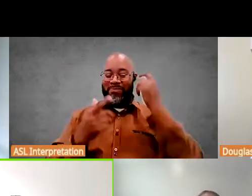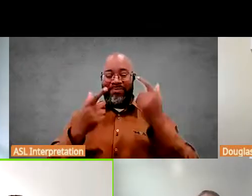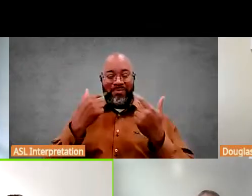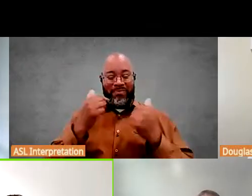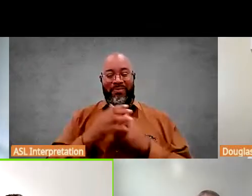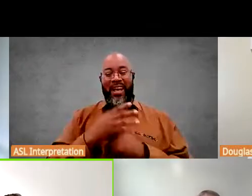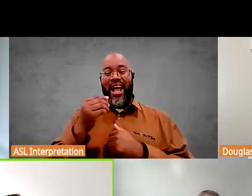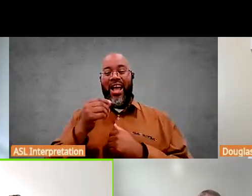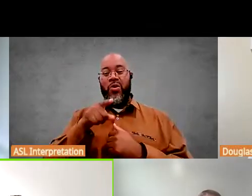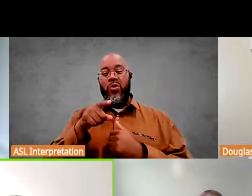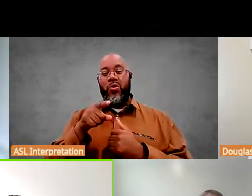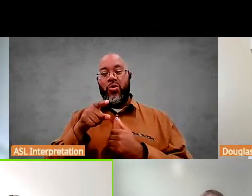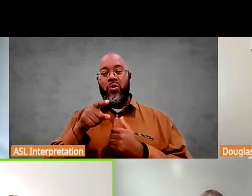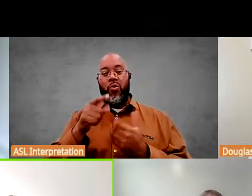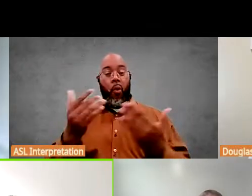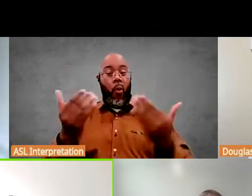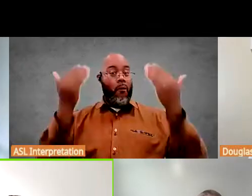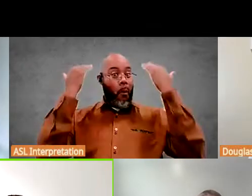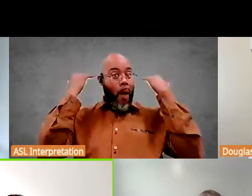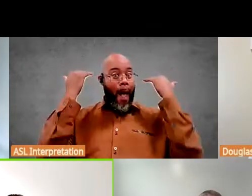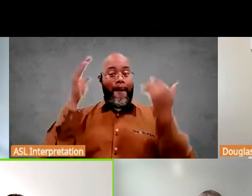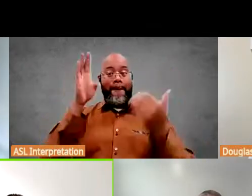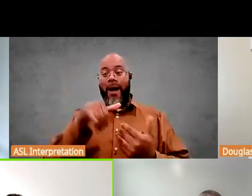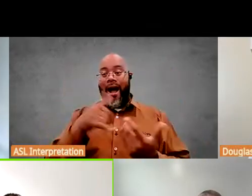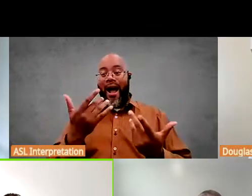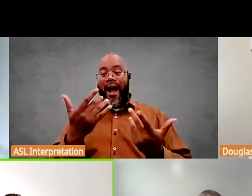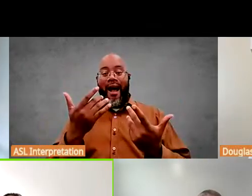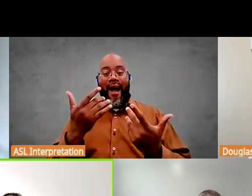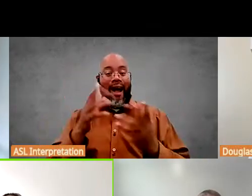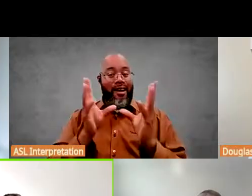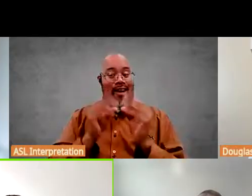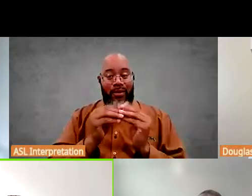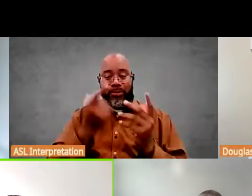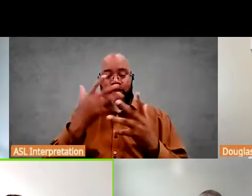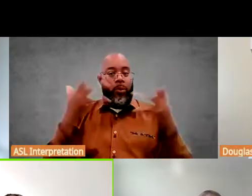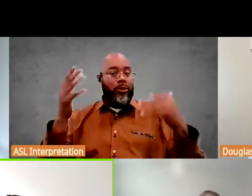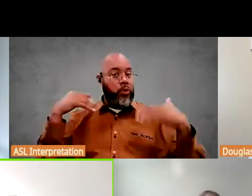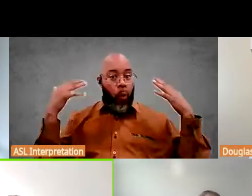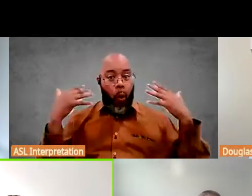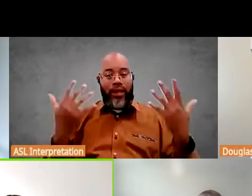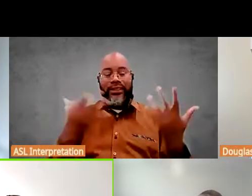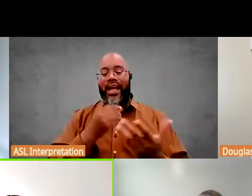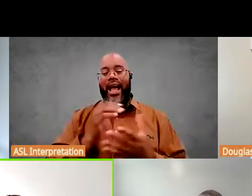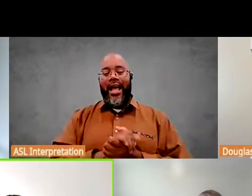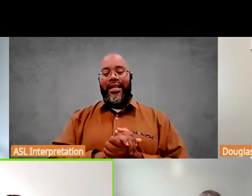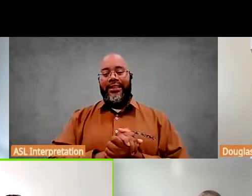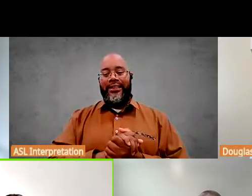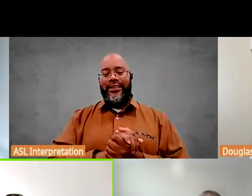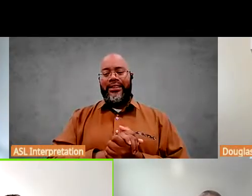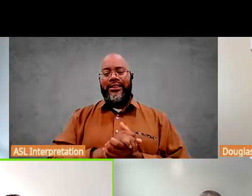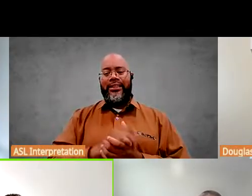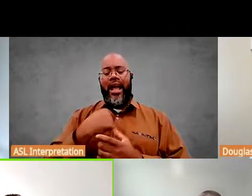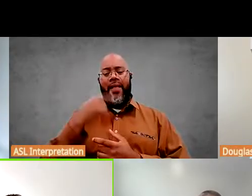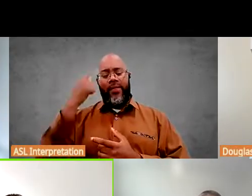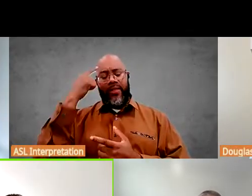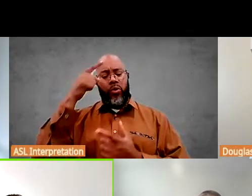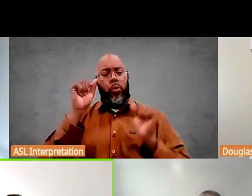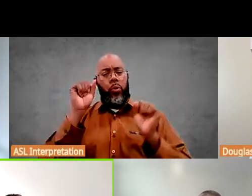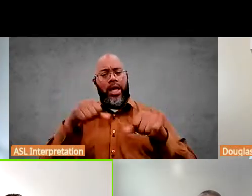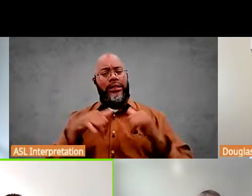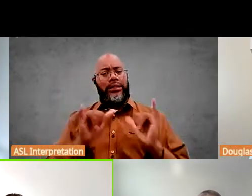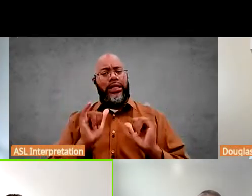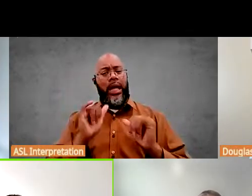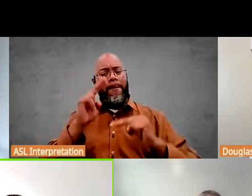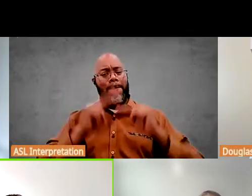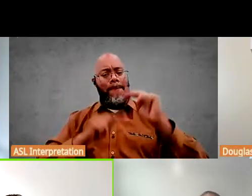and you get overwhelmed by like conferences because it's too much noise and I think you can still build